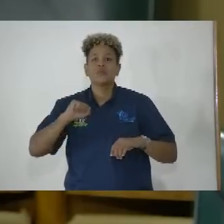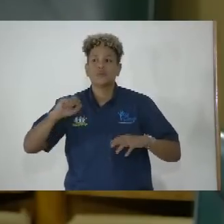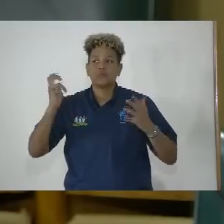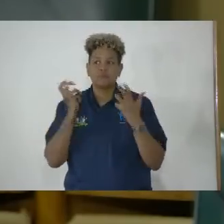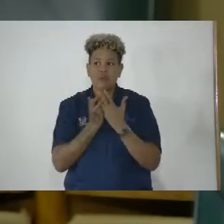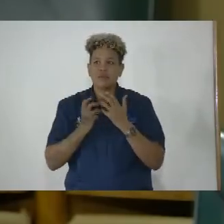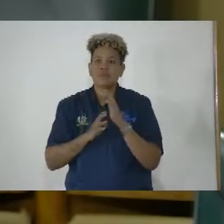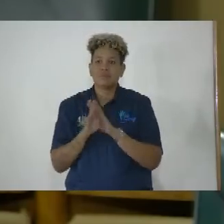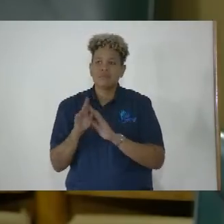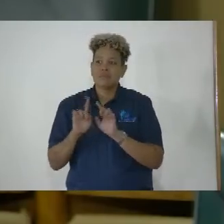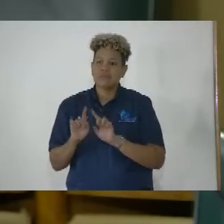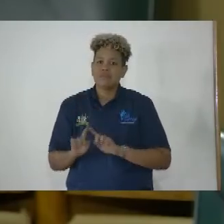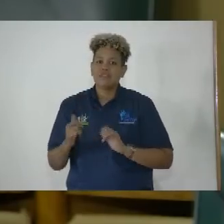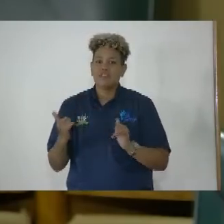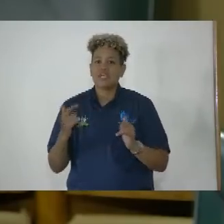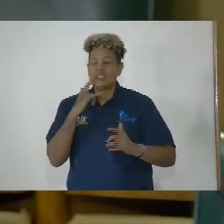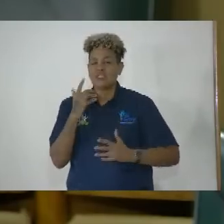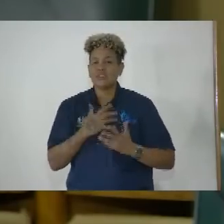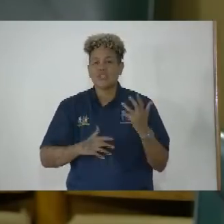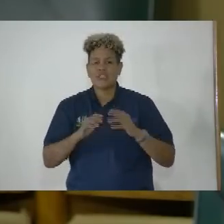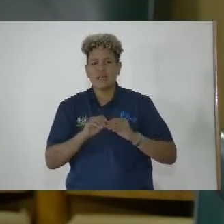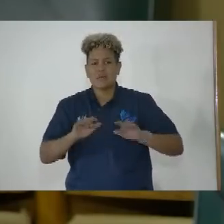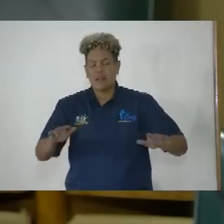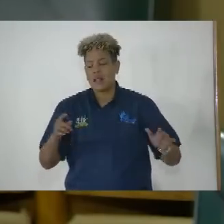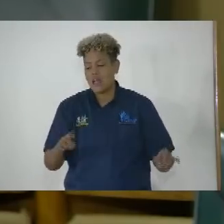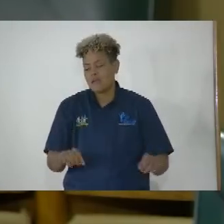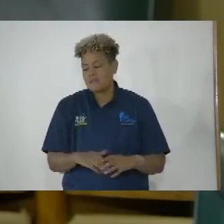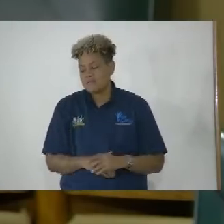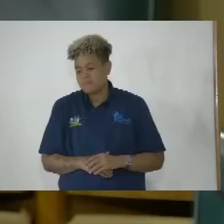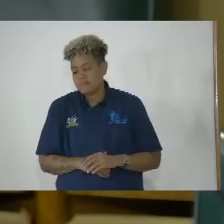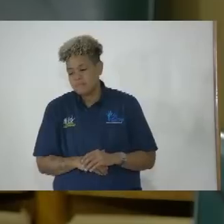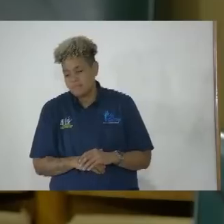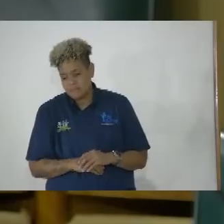developments that we have had as a society. And